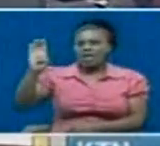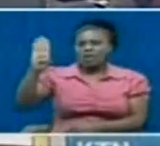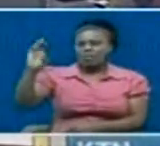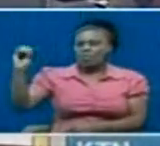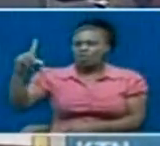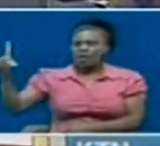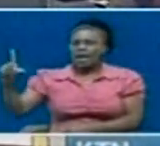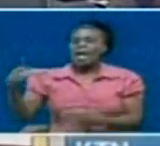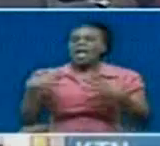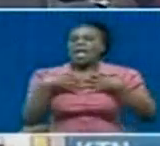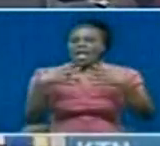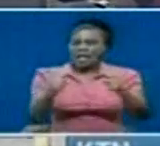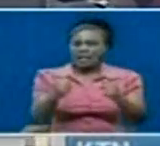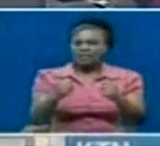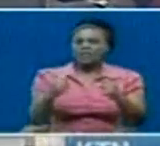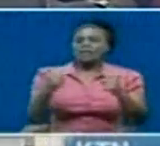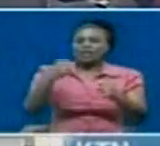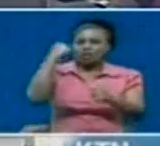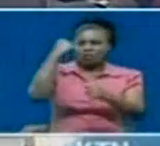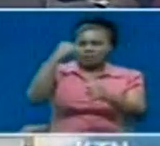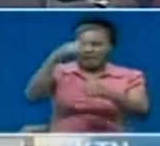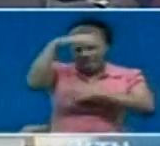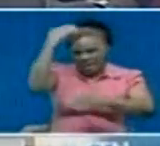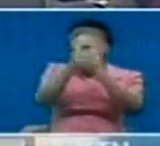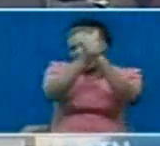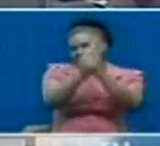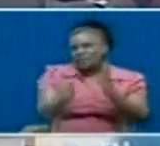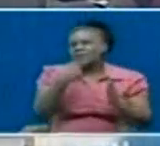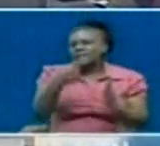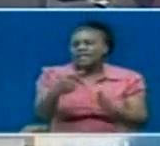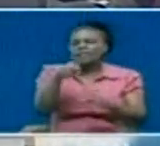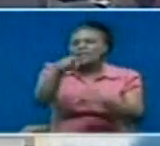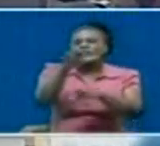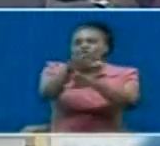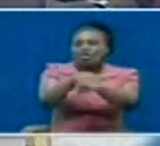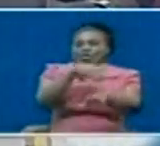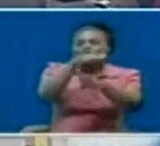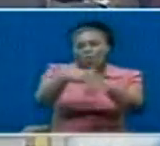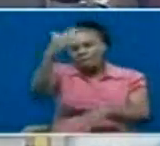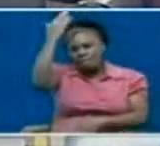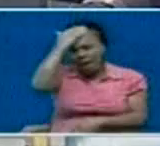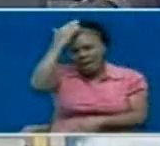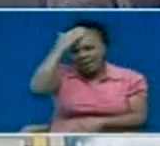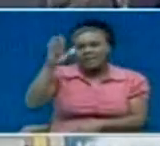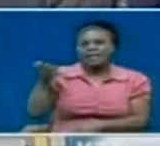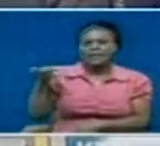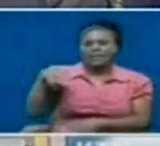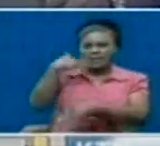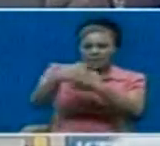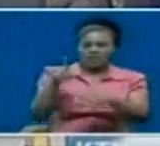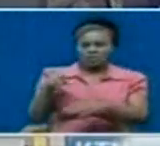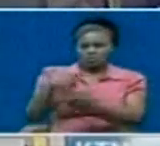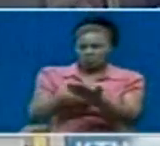health practitioners dropped another bombshell today, warning the government they would go on strike from Monday next week. Representatives of various